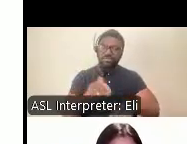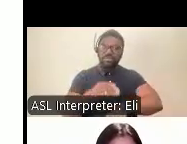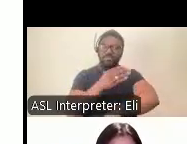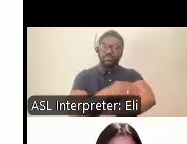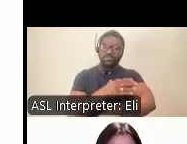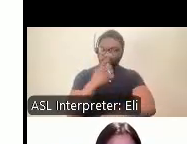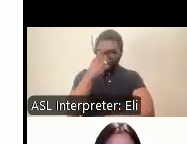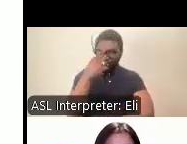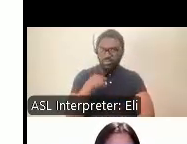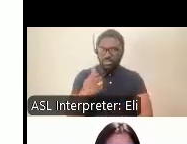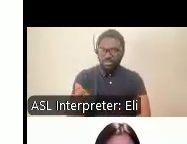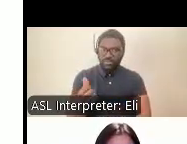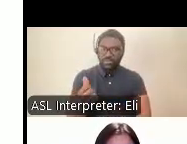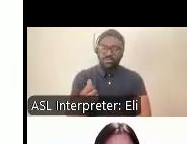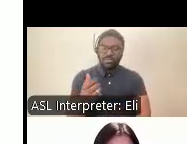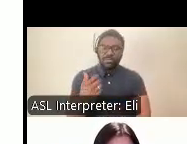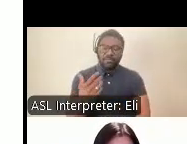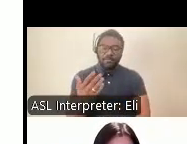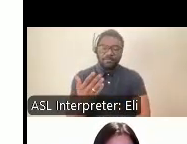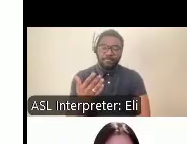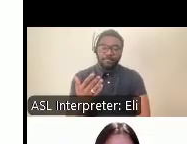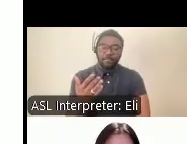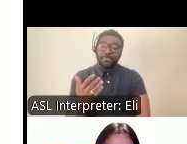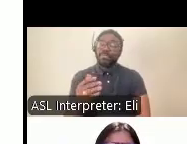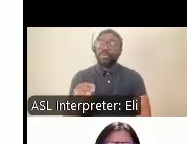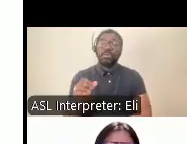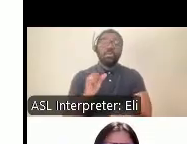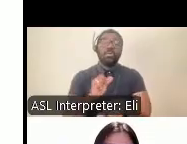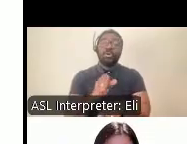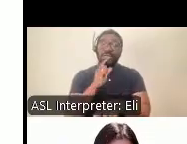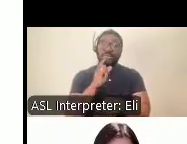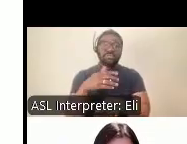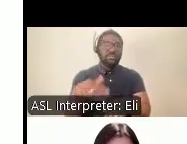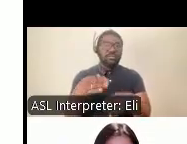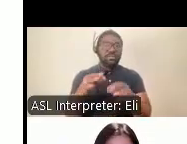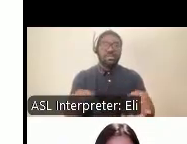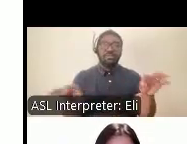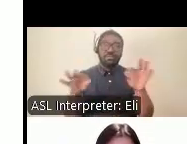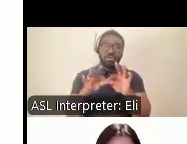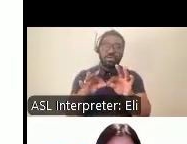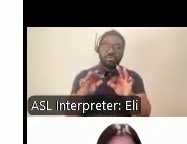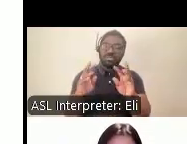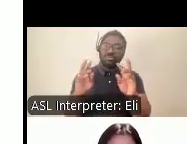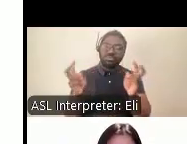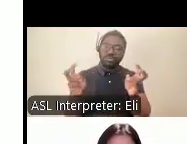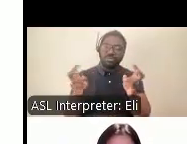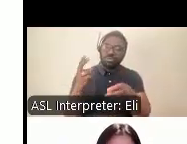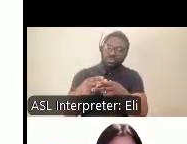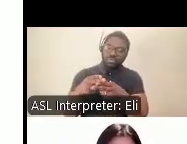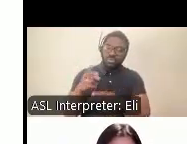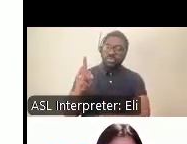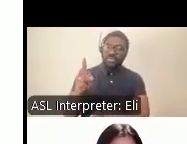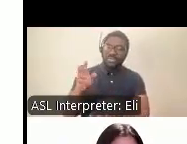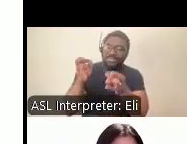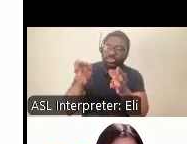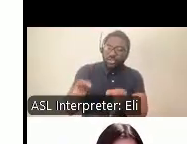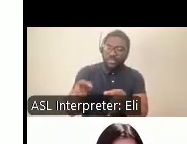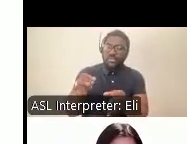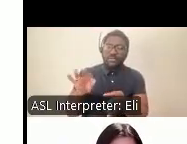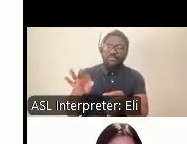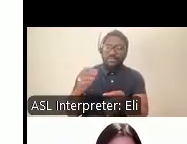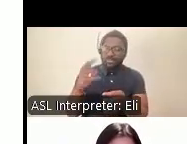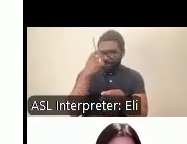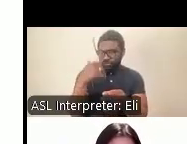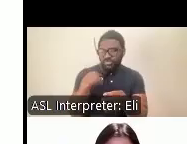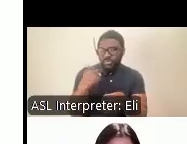recovery. Work is so important, it's called a determinant of mental health because it plays such a big role in